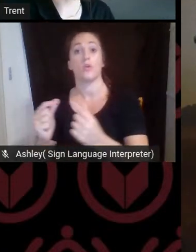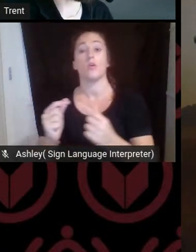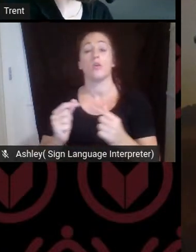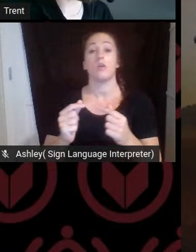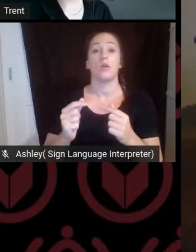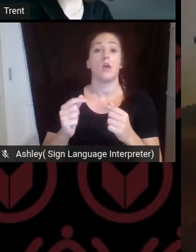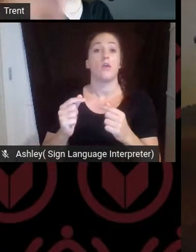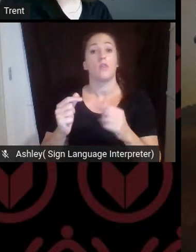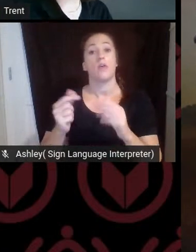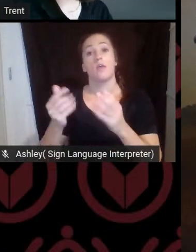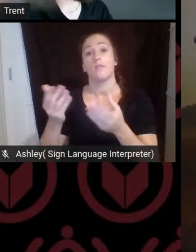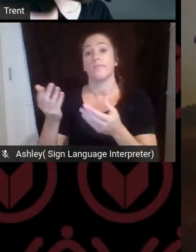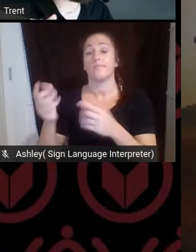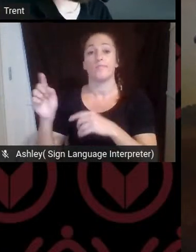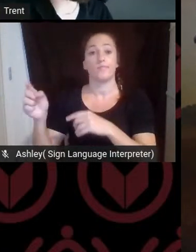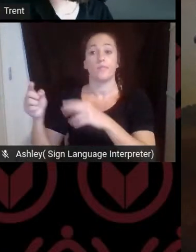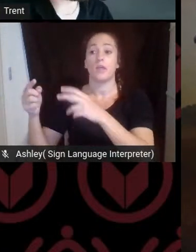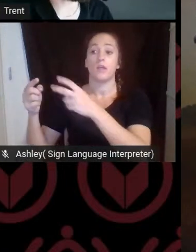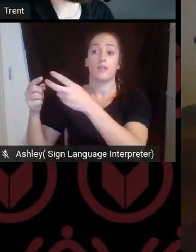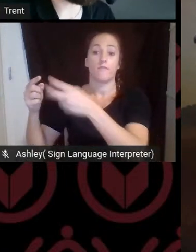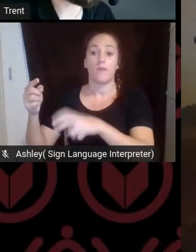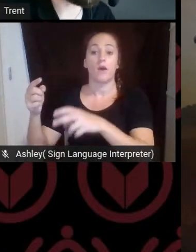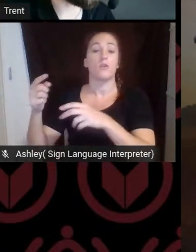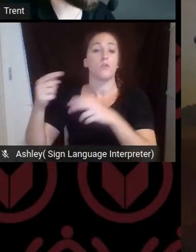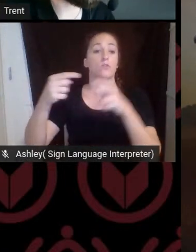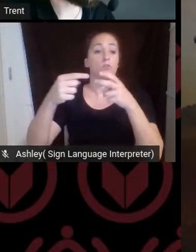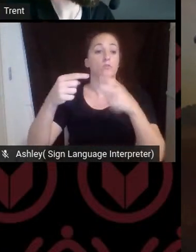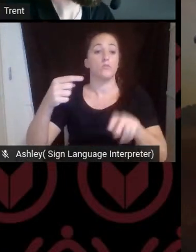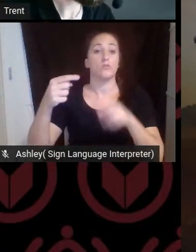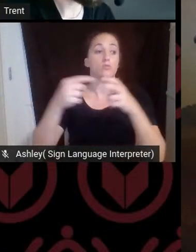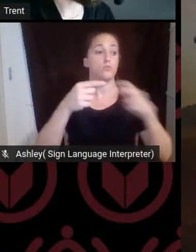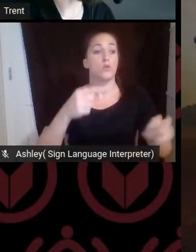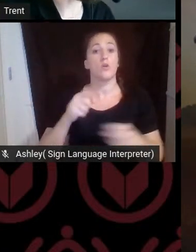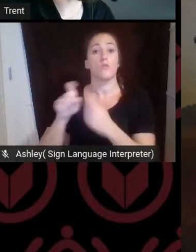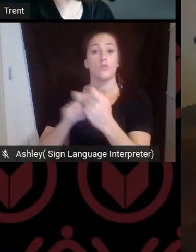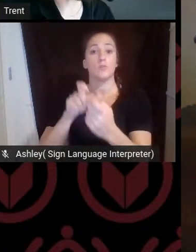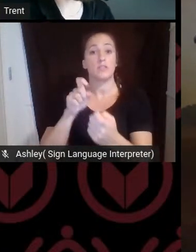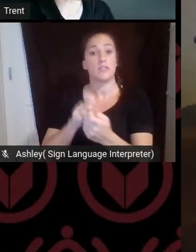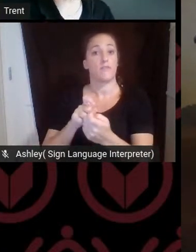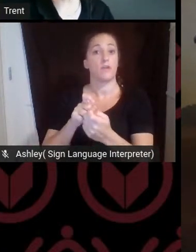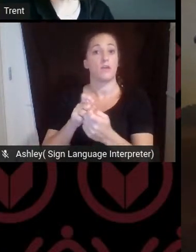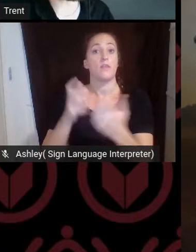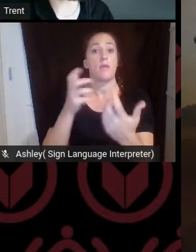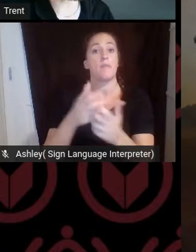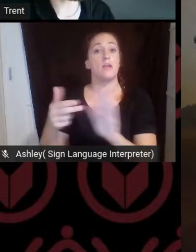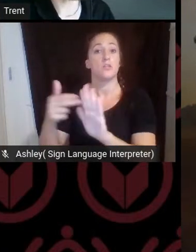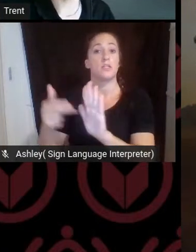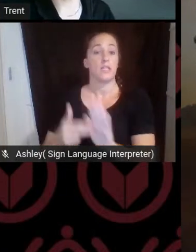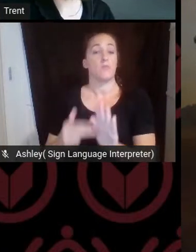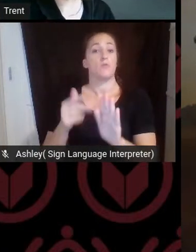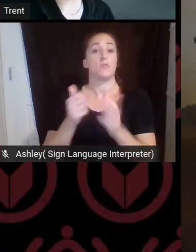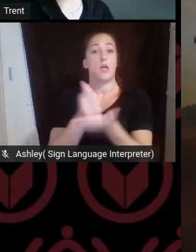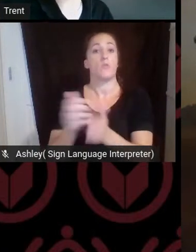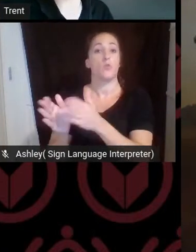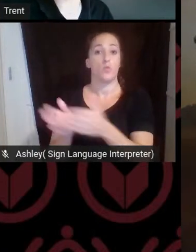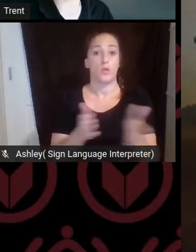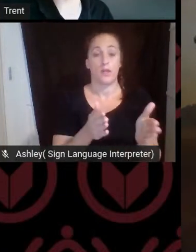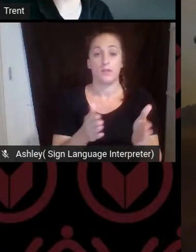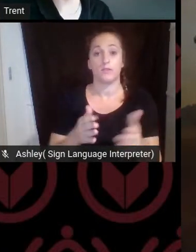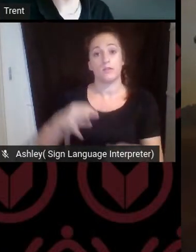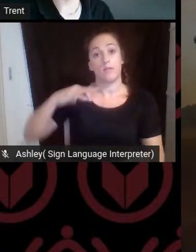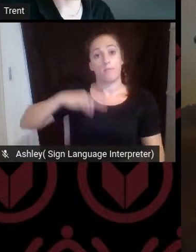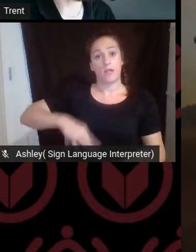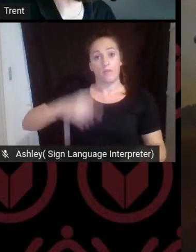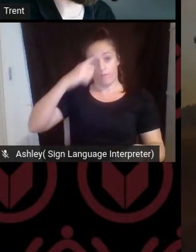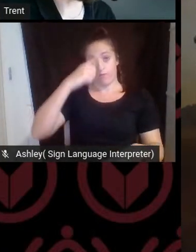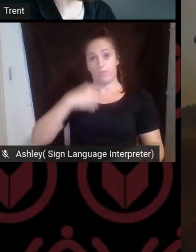you click on those labels, it'll bring up all the emails that you've put into there. The other benefit of using labels for me is the color